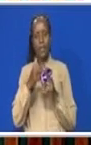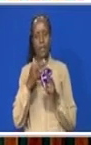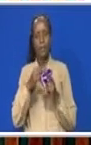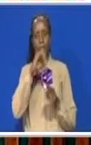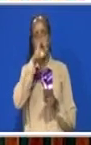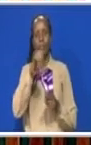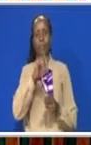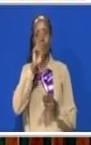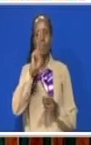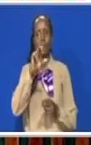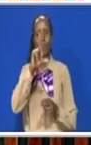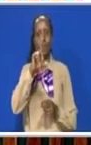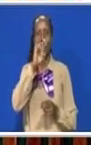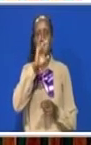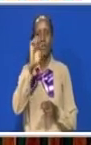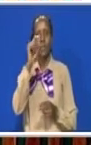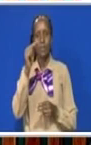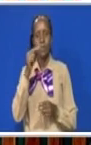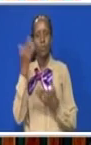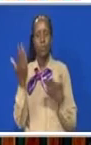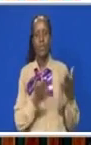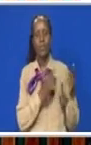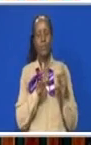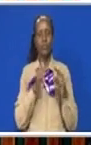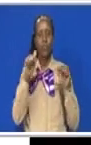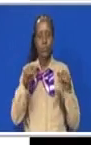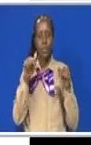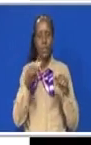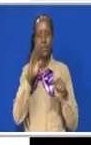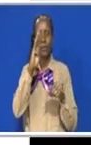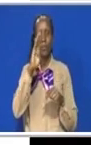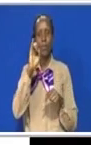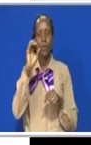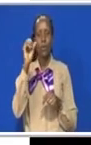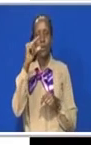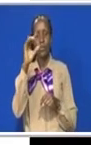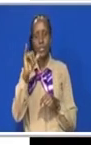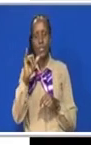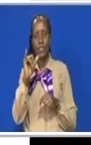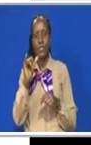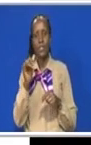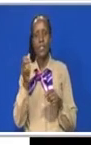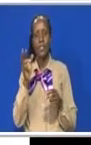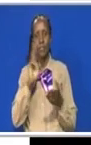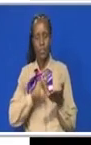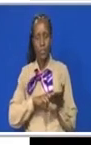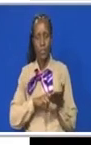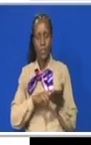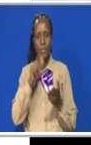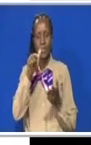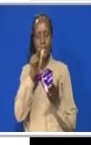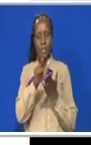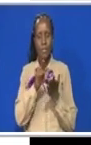Bogori, and welcome to today's biology revision. This lesson will be looking